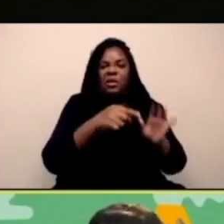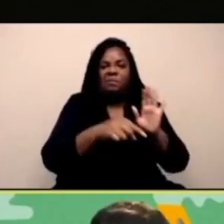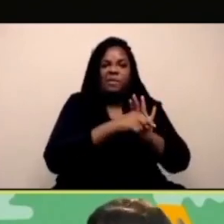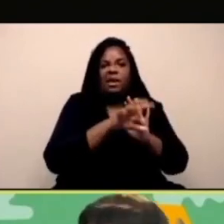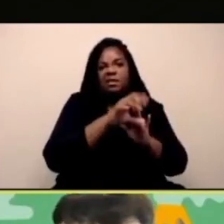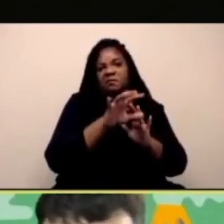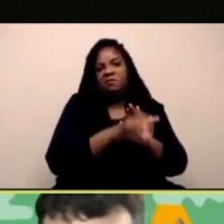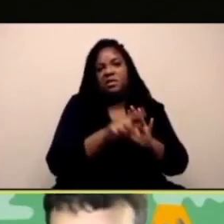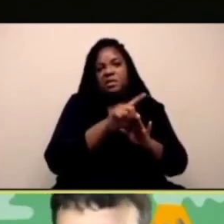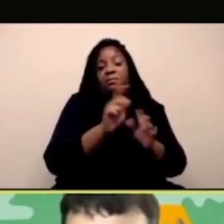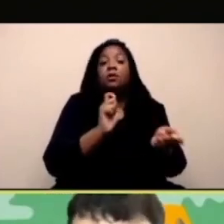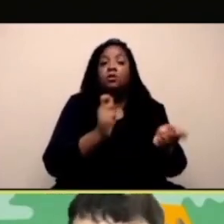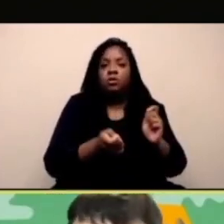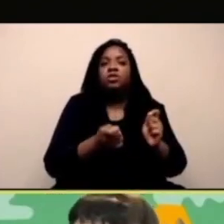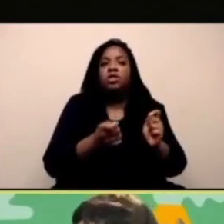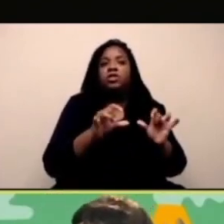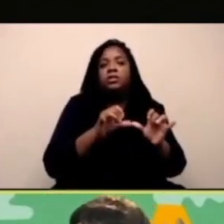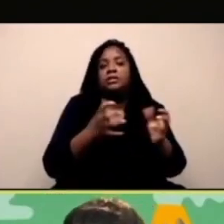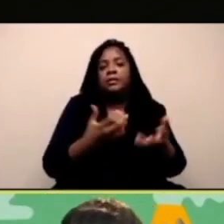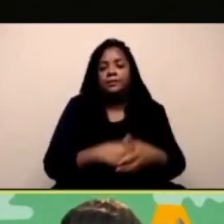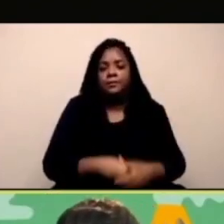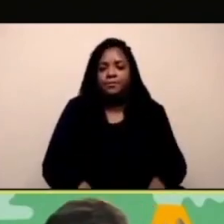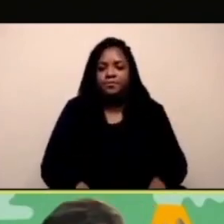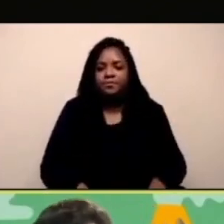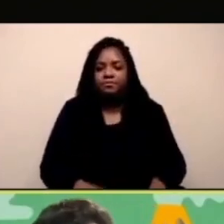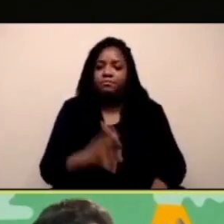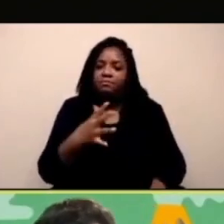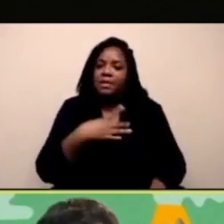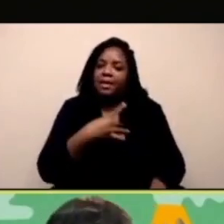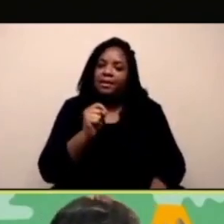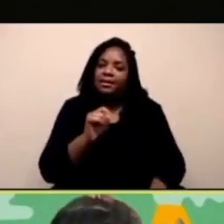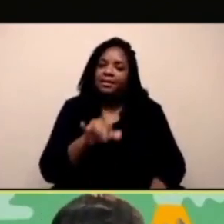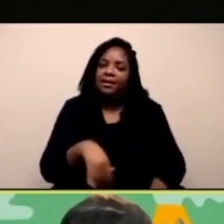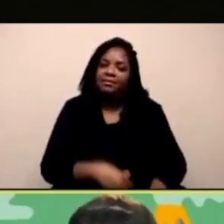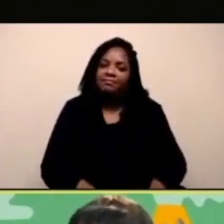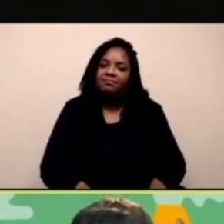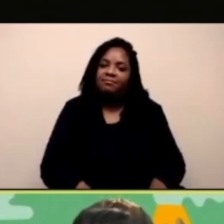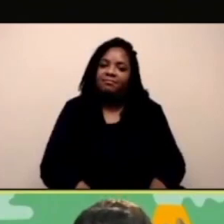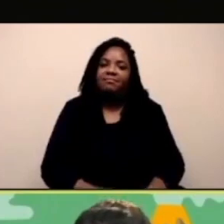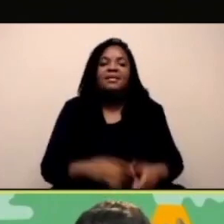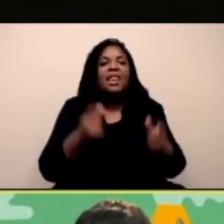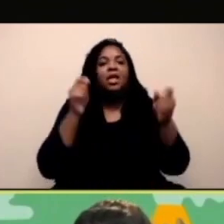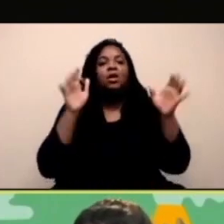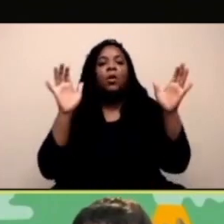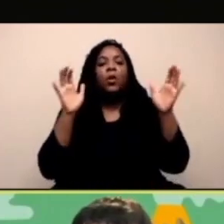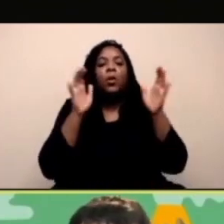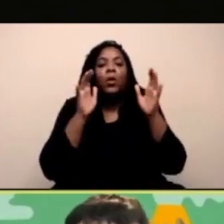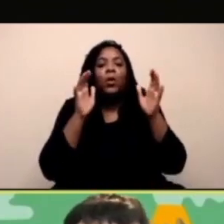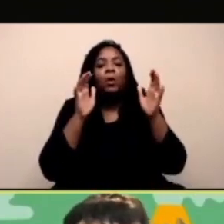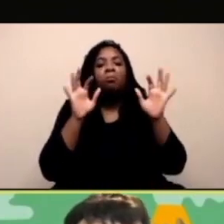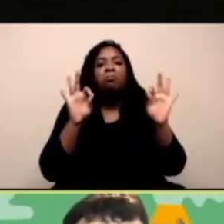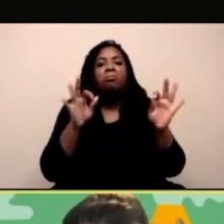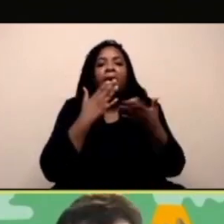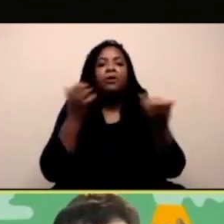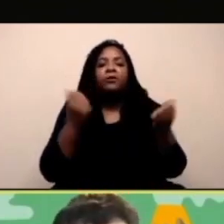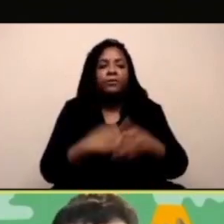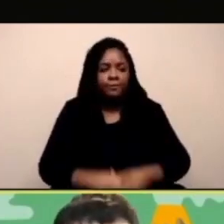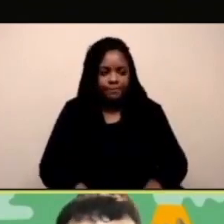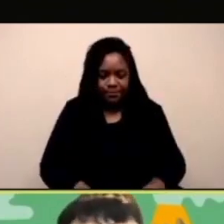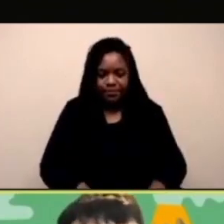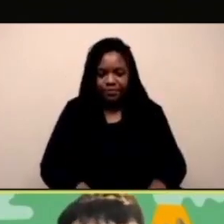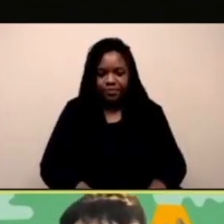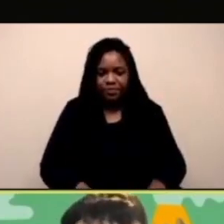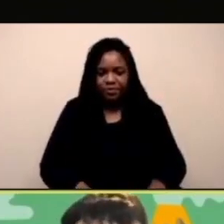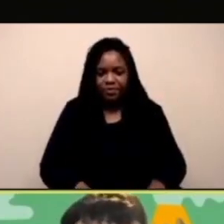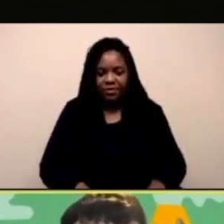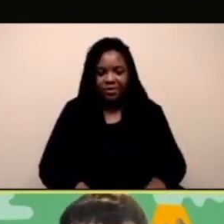size. And actually, I kind of like that. Have a slightly smaller set of whiskers. It's working. And of course, you